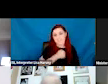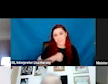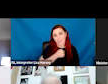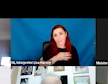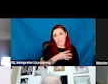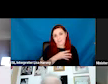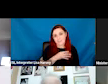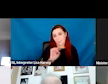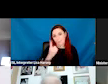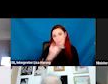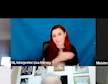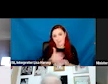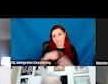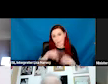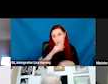only starting.